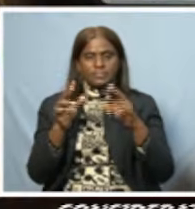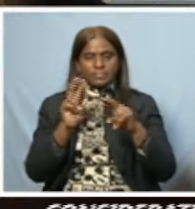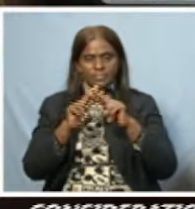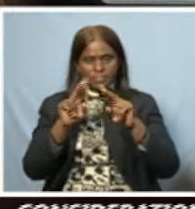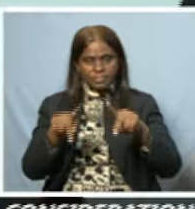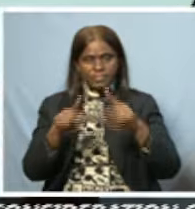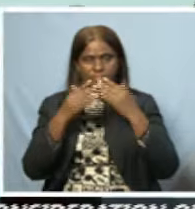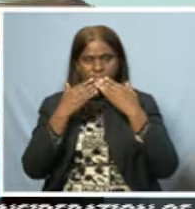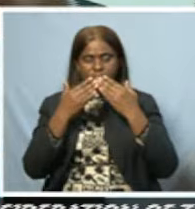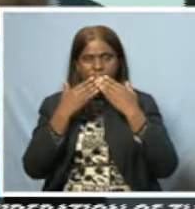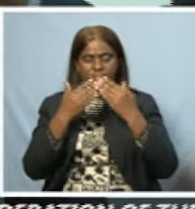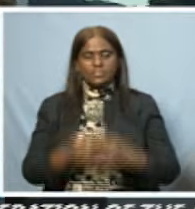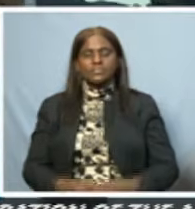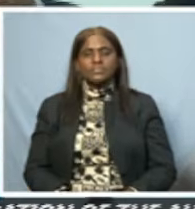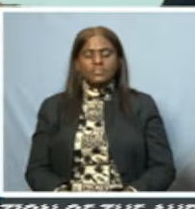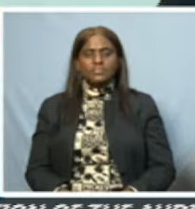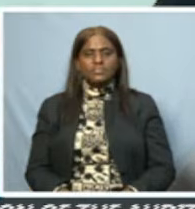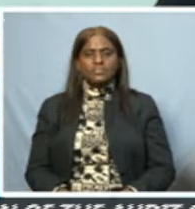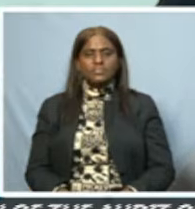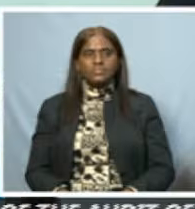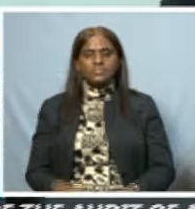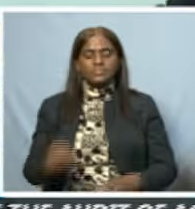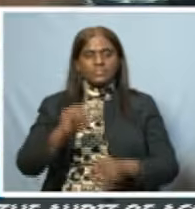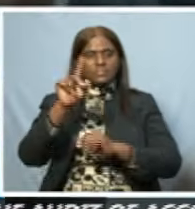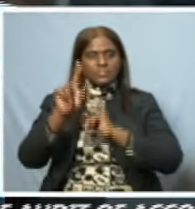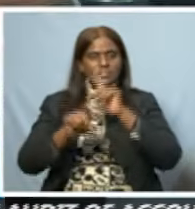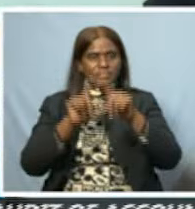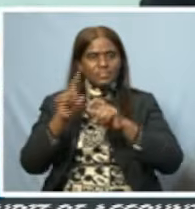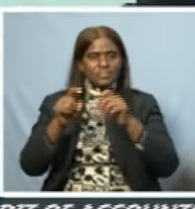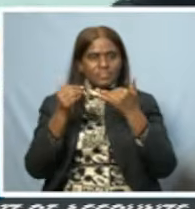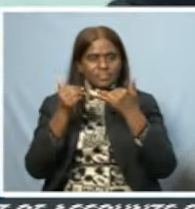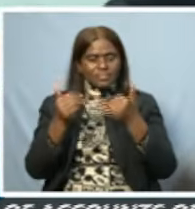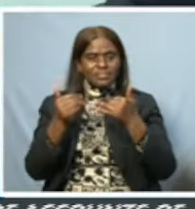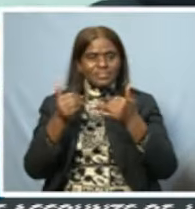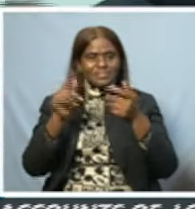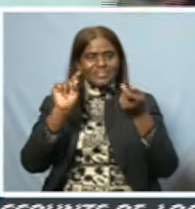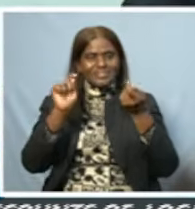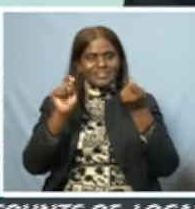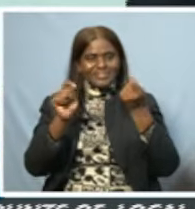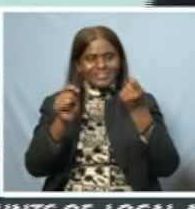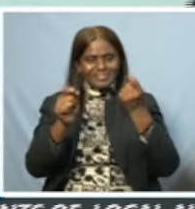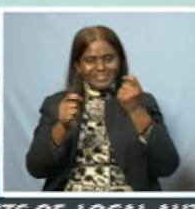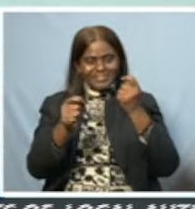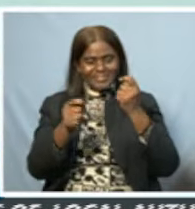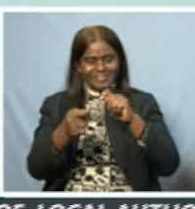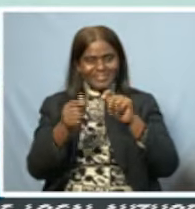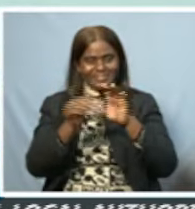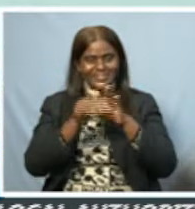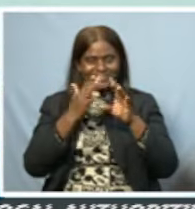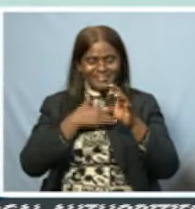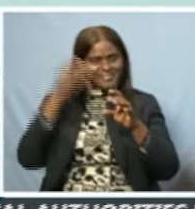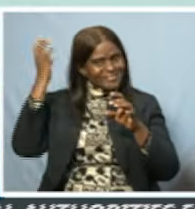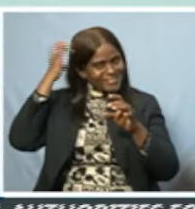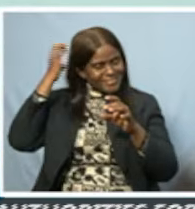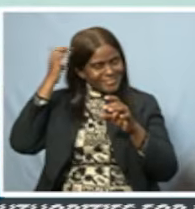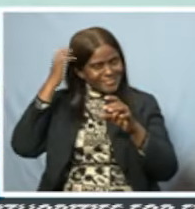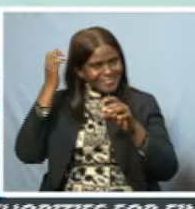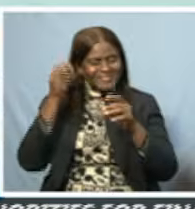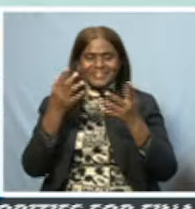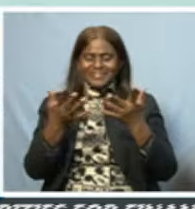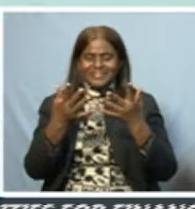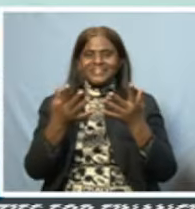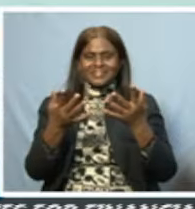Chair. The questions are now turning round in my head. They are so